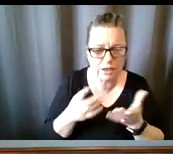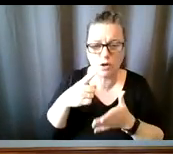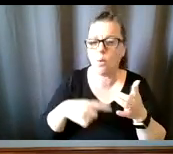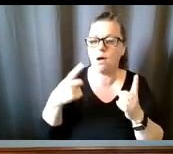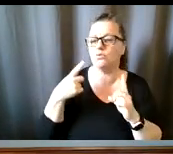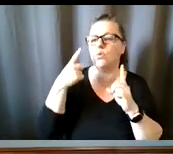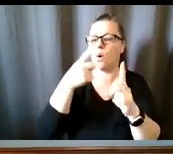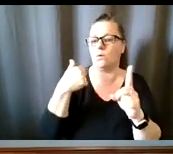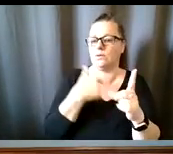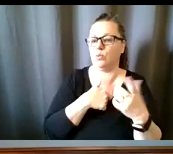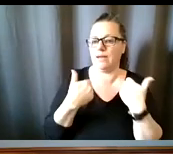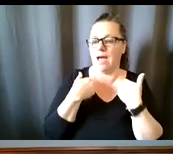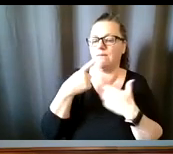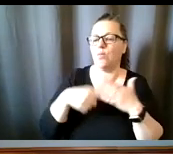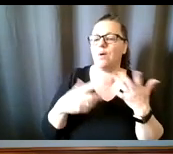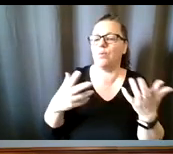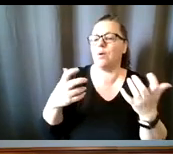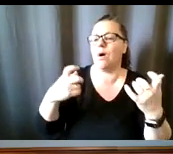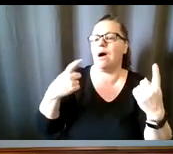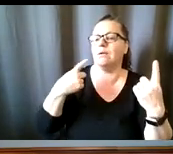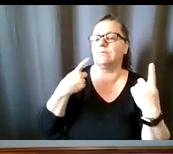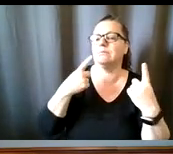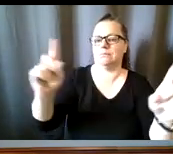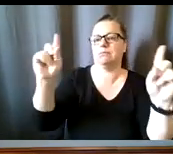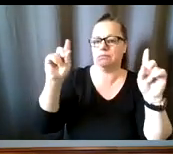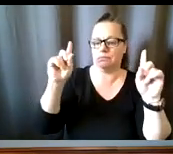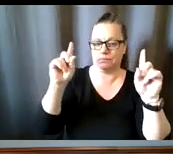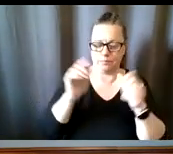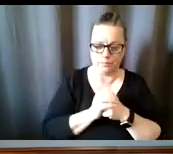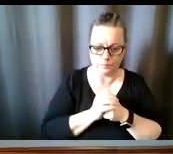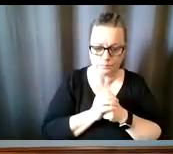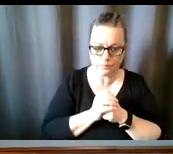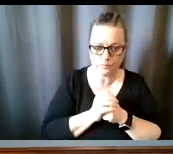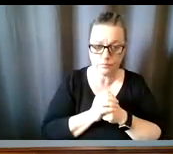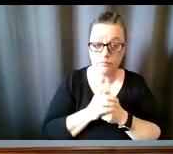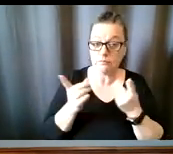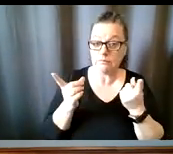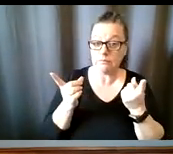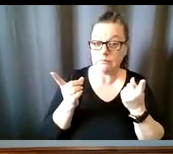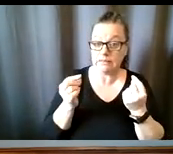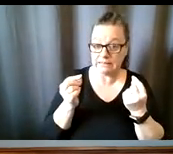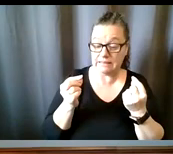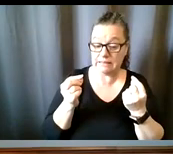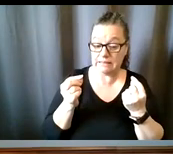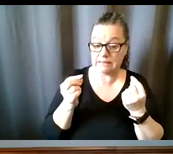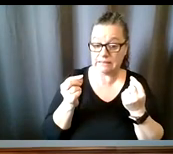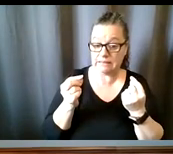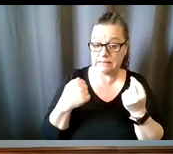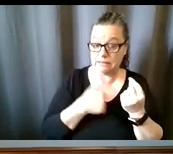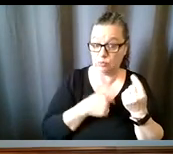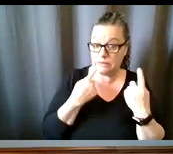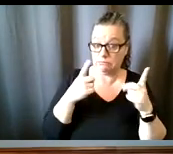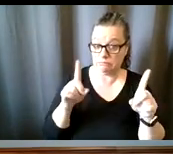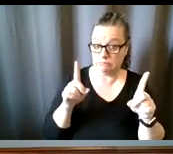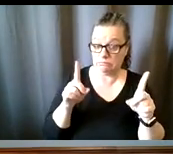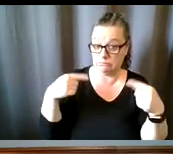did we have? What were we trying to achieve? What was our destination? And did what we achieve align